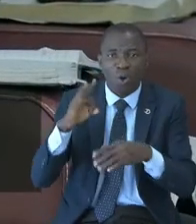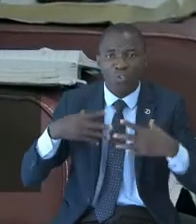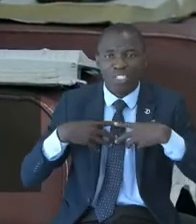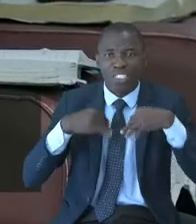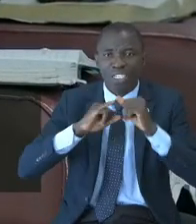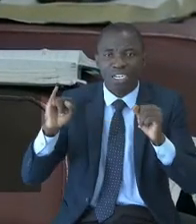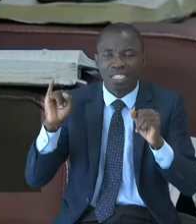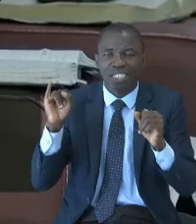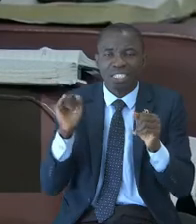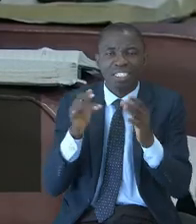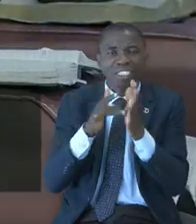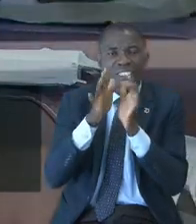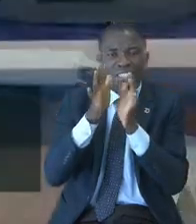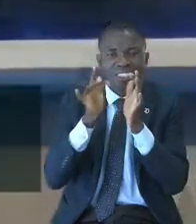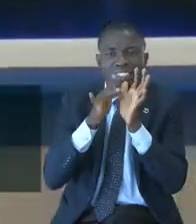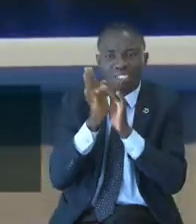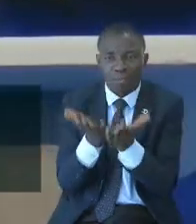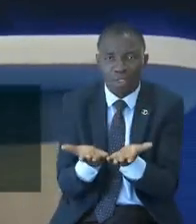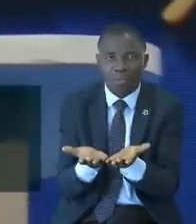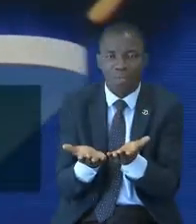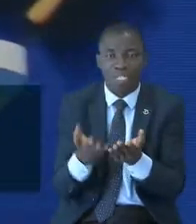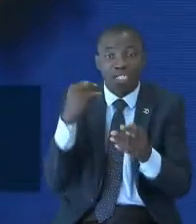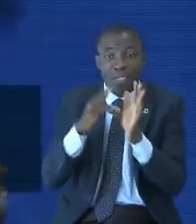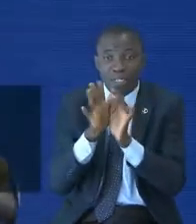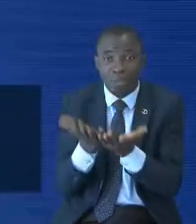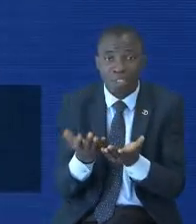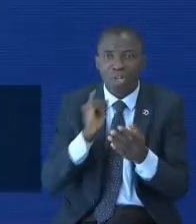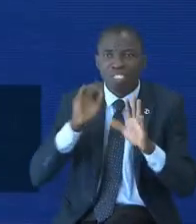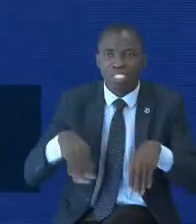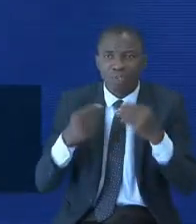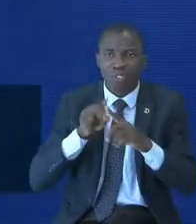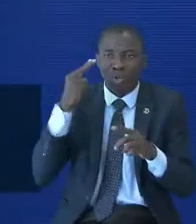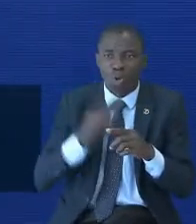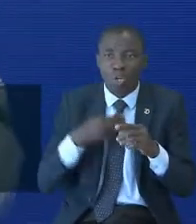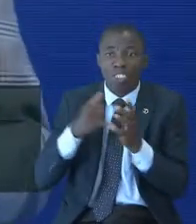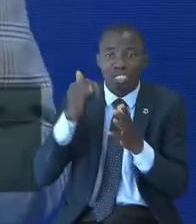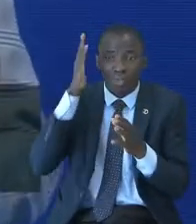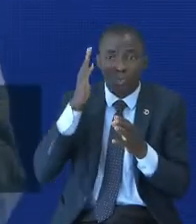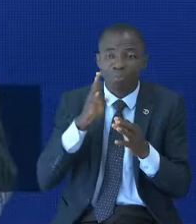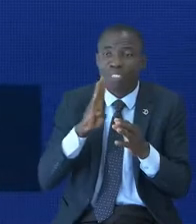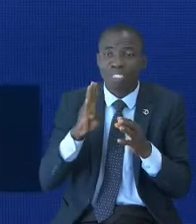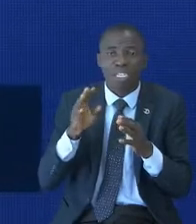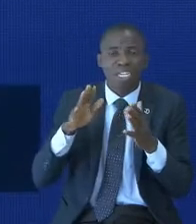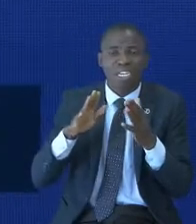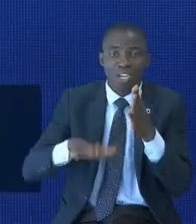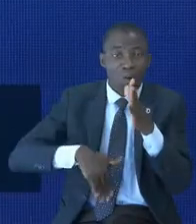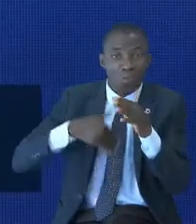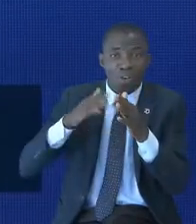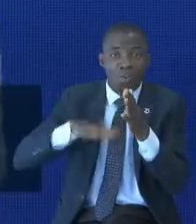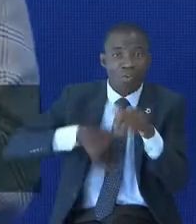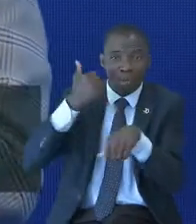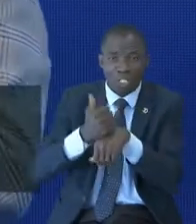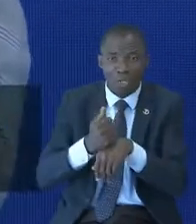scriptures. The scriptures are given to us, and there is going to be a confirmation. You've